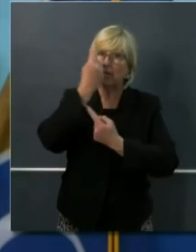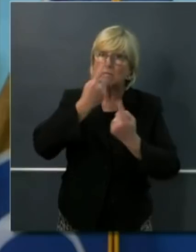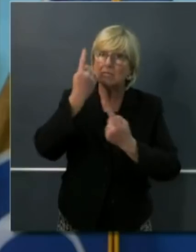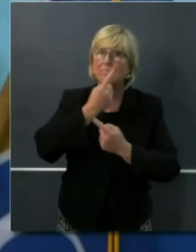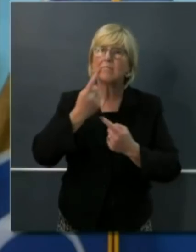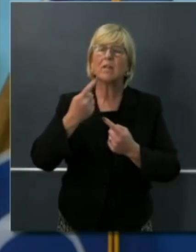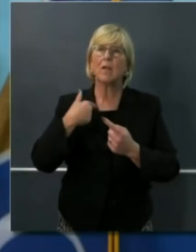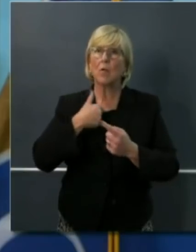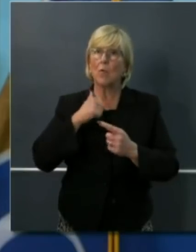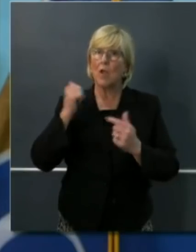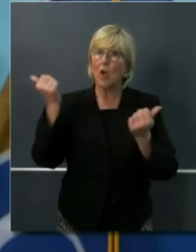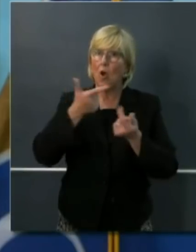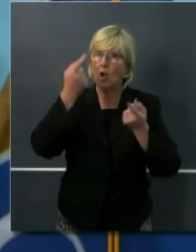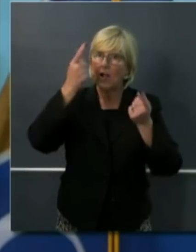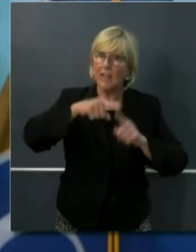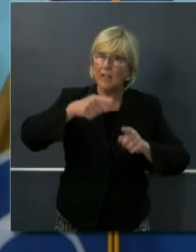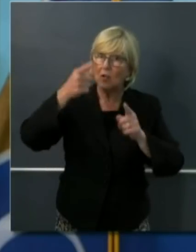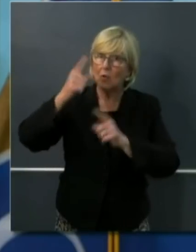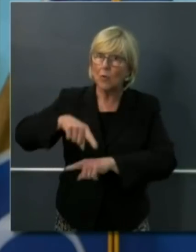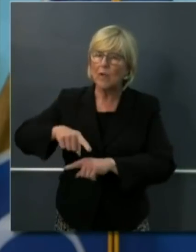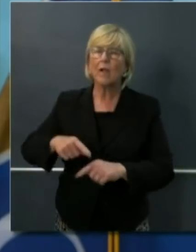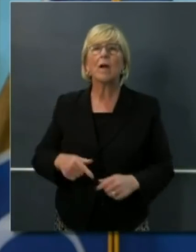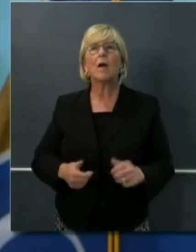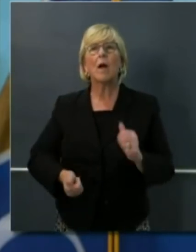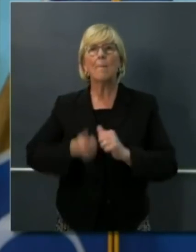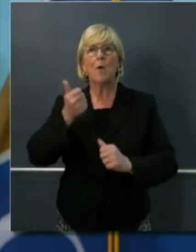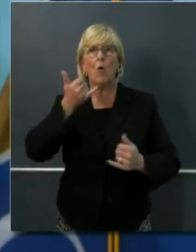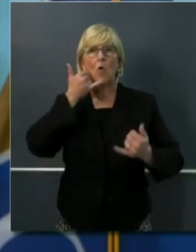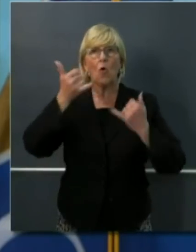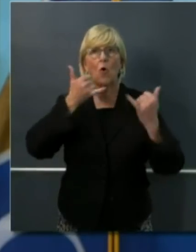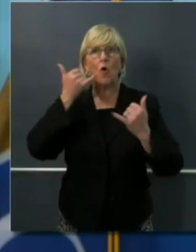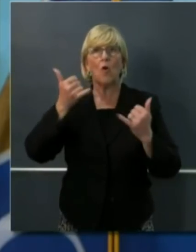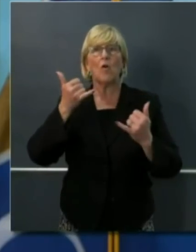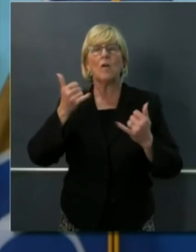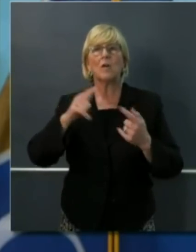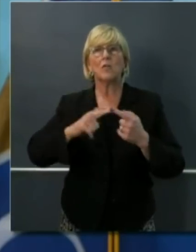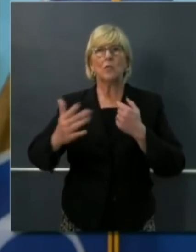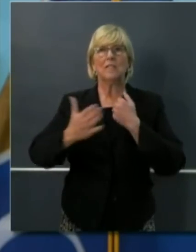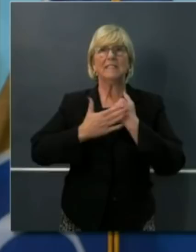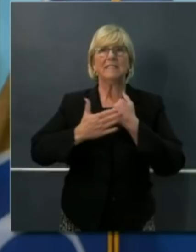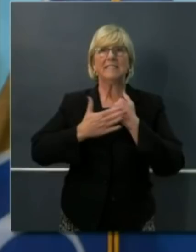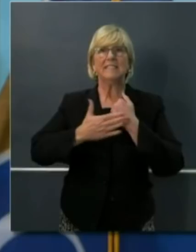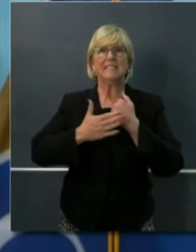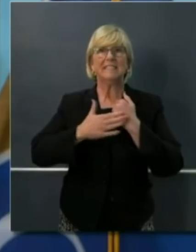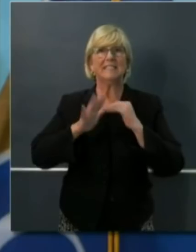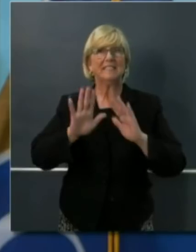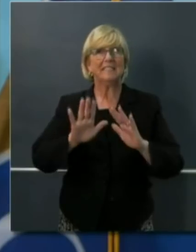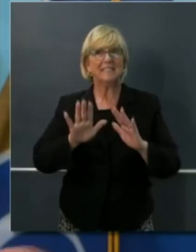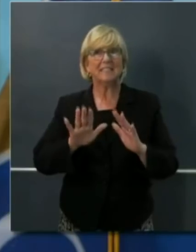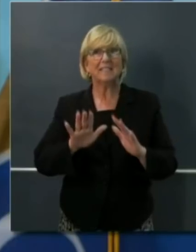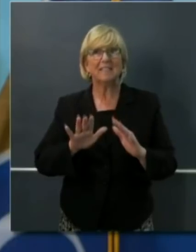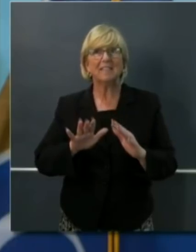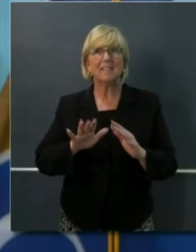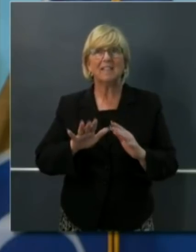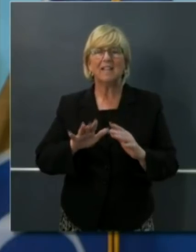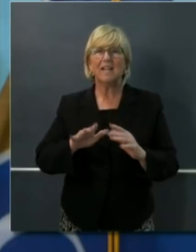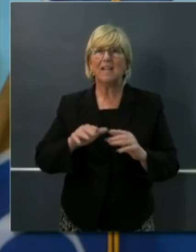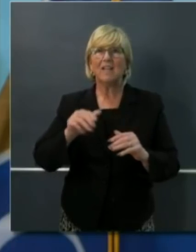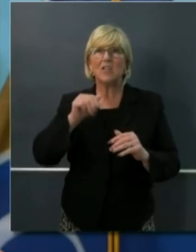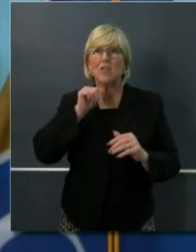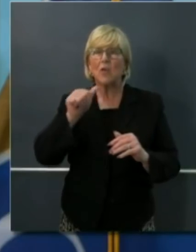in the same direction. Interesting, the vast majority of calls are to caution us from taking the parachute